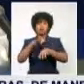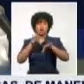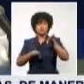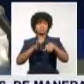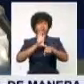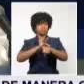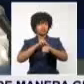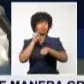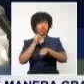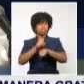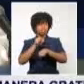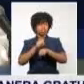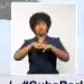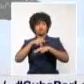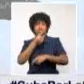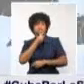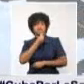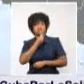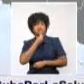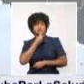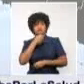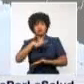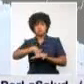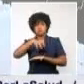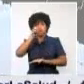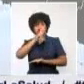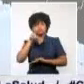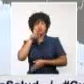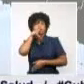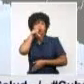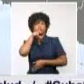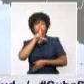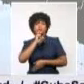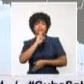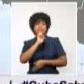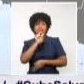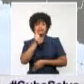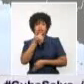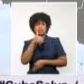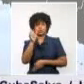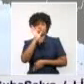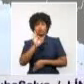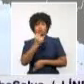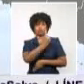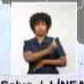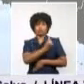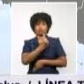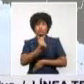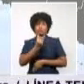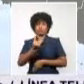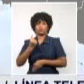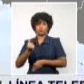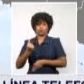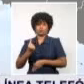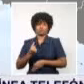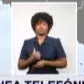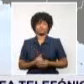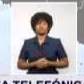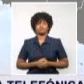the importance of complying with the protection measures advised, because there is no way to